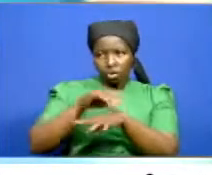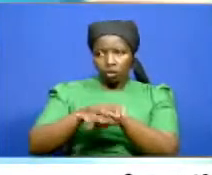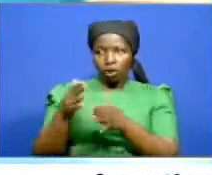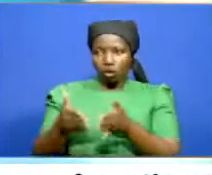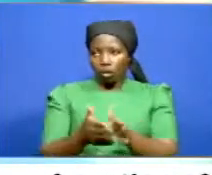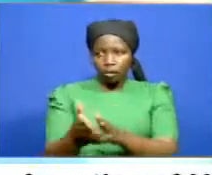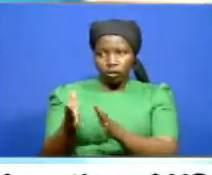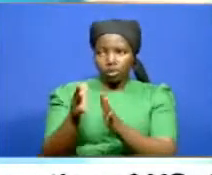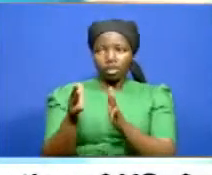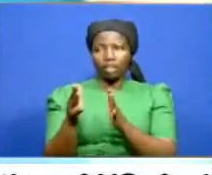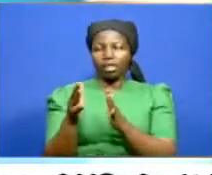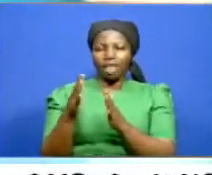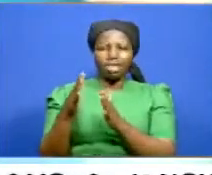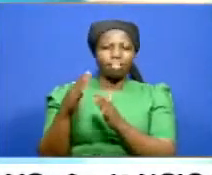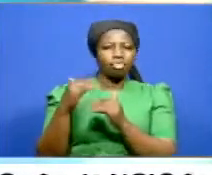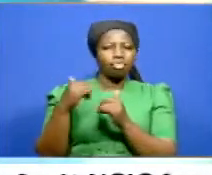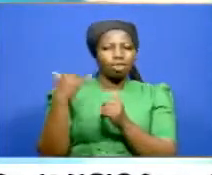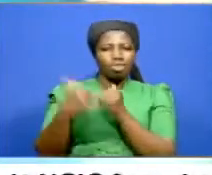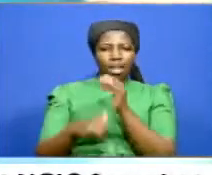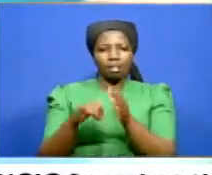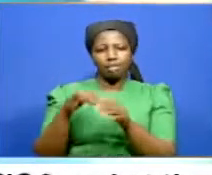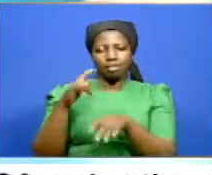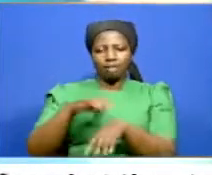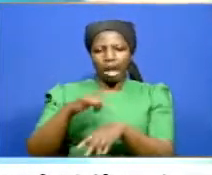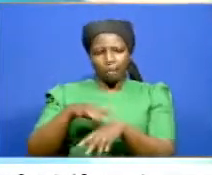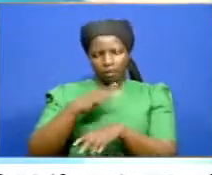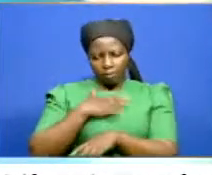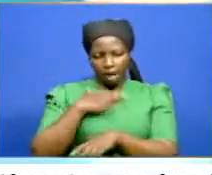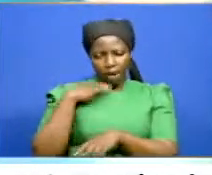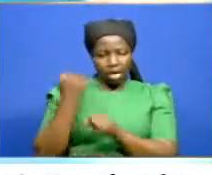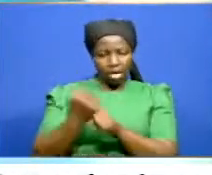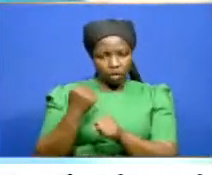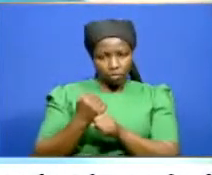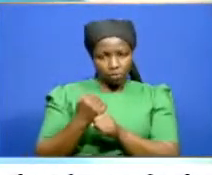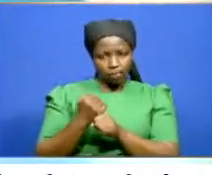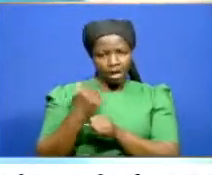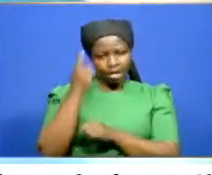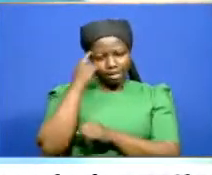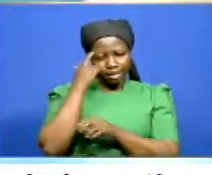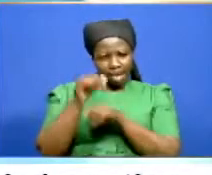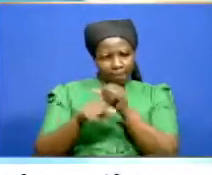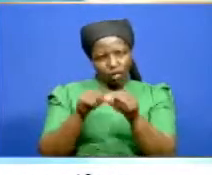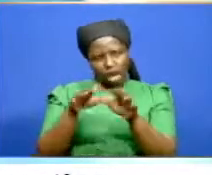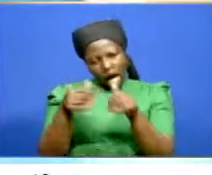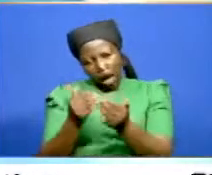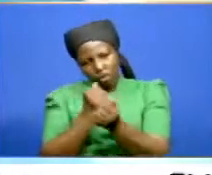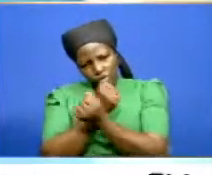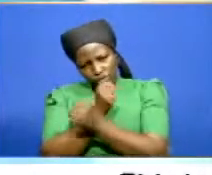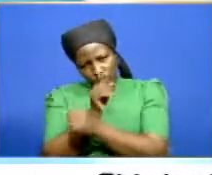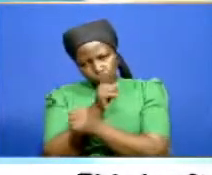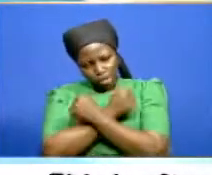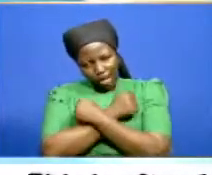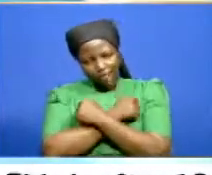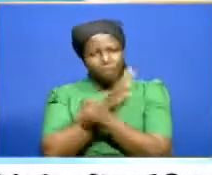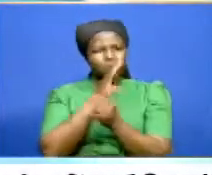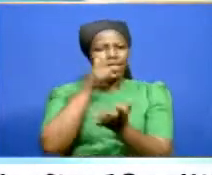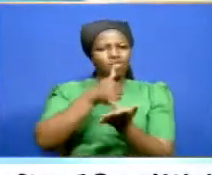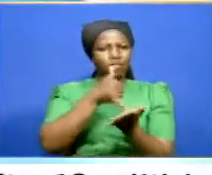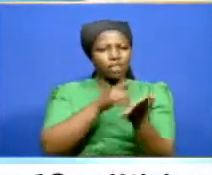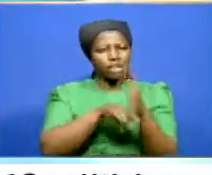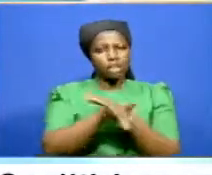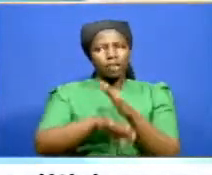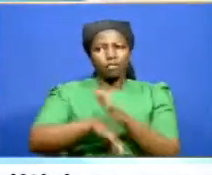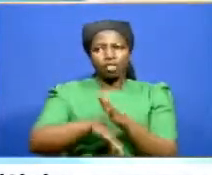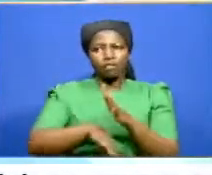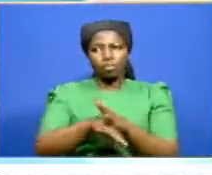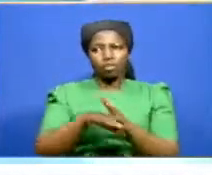So I think it's all about how passionate you are about, you know, still getting involved with football, especially in your next phase of life. And for